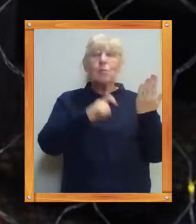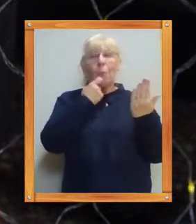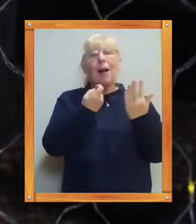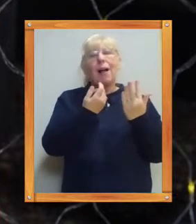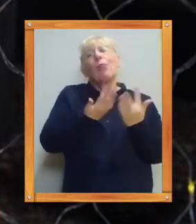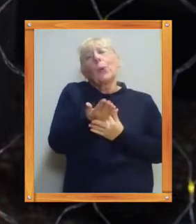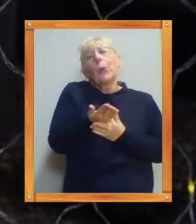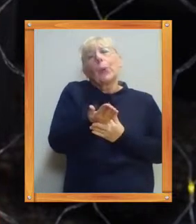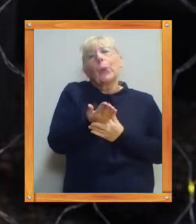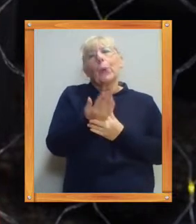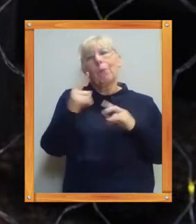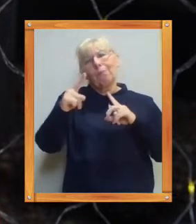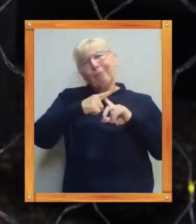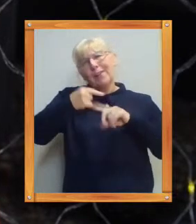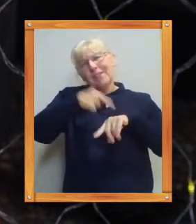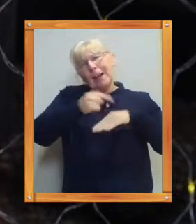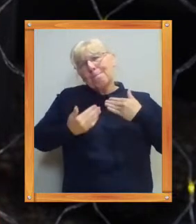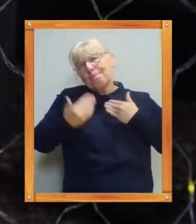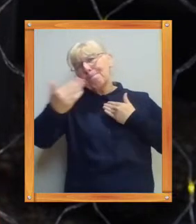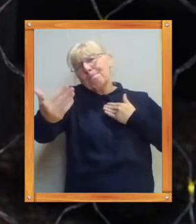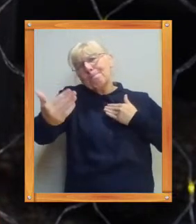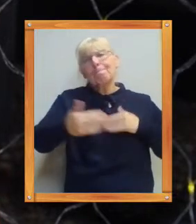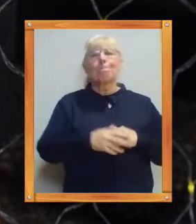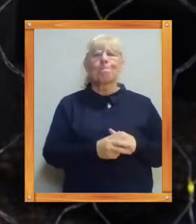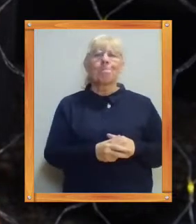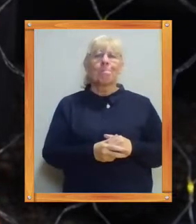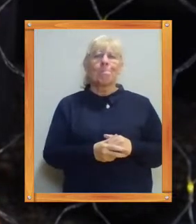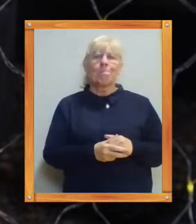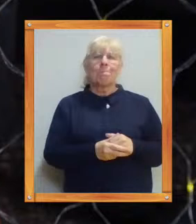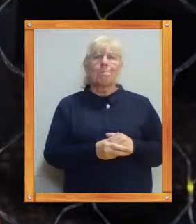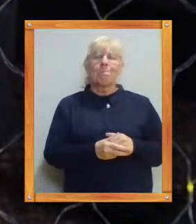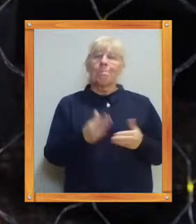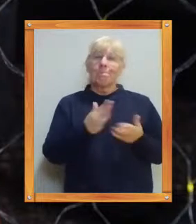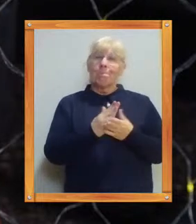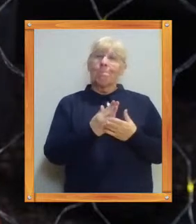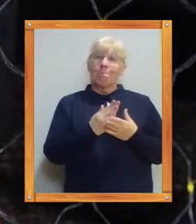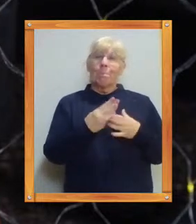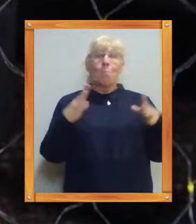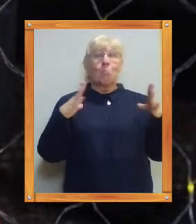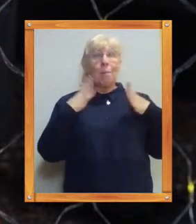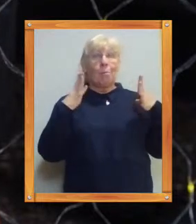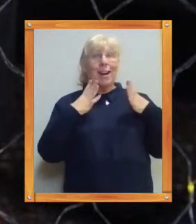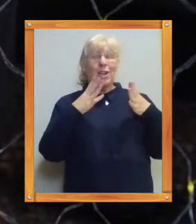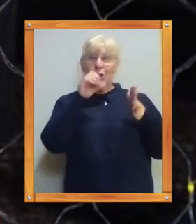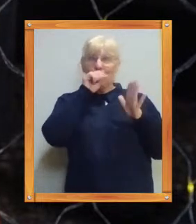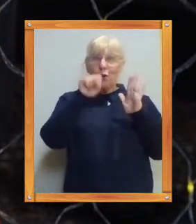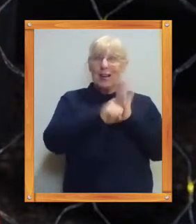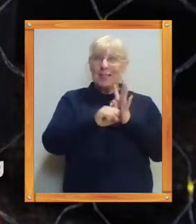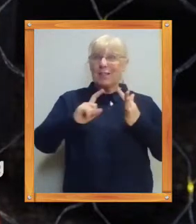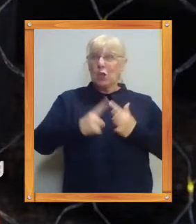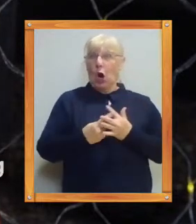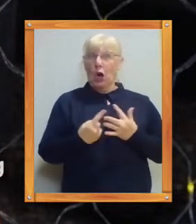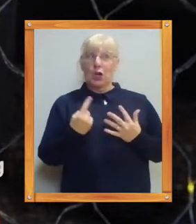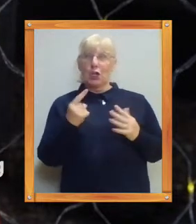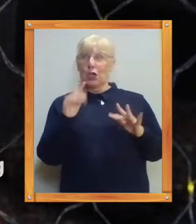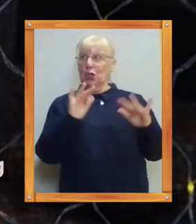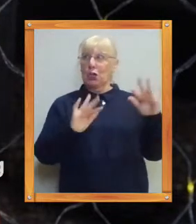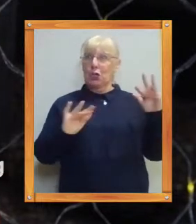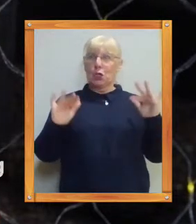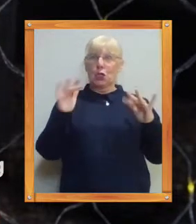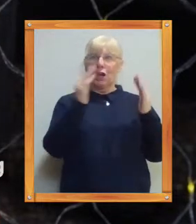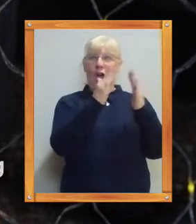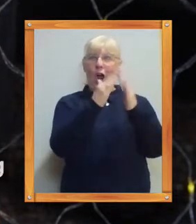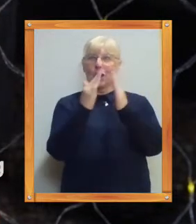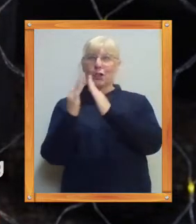Christmas Day will soon be here, and preparations for the big day have already started in many households, and I have even